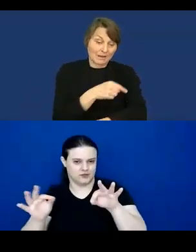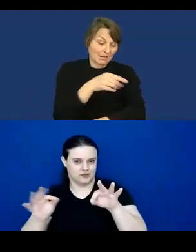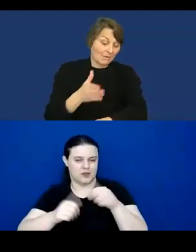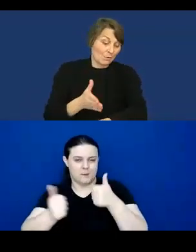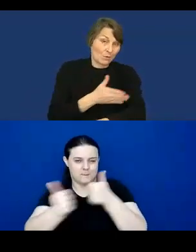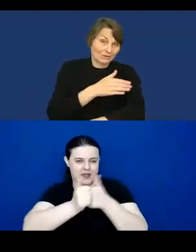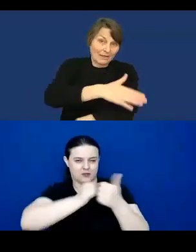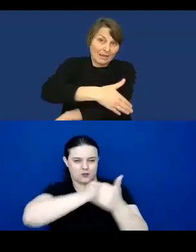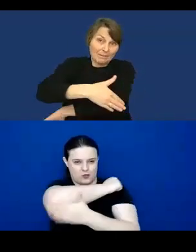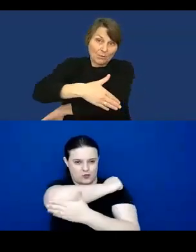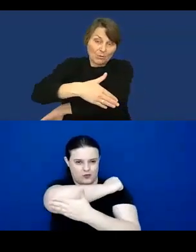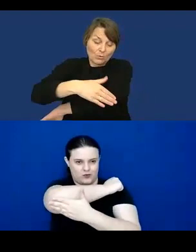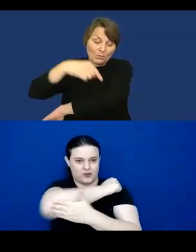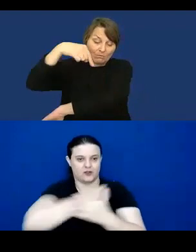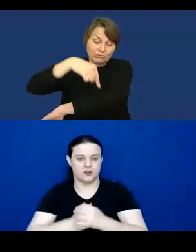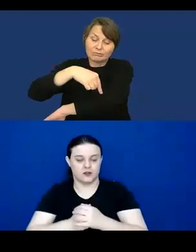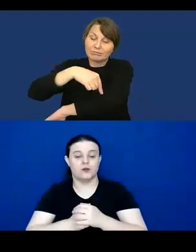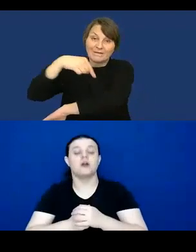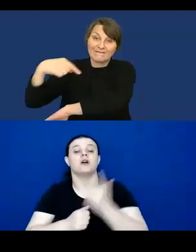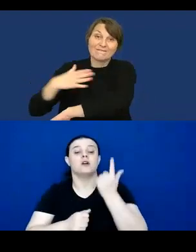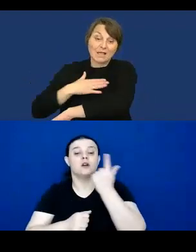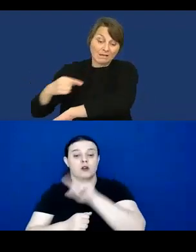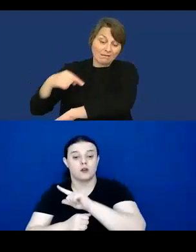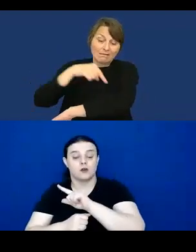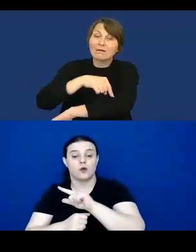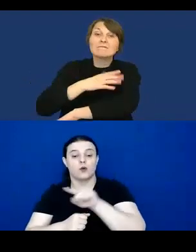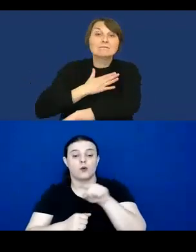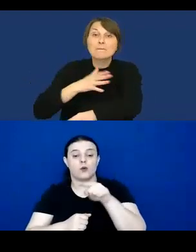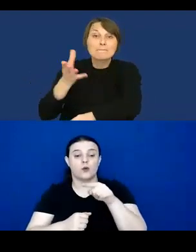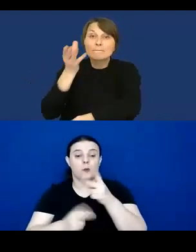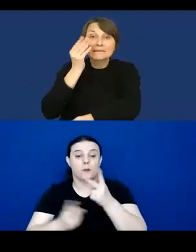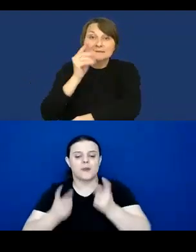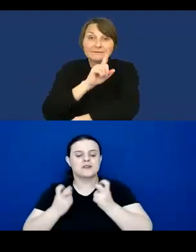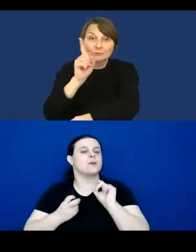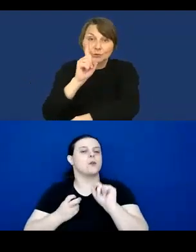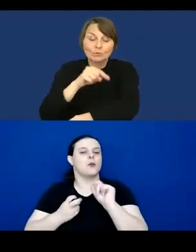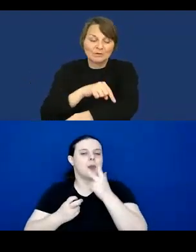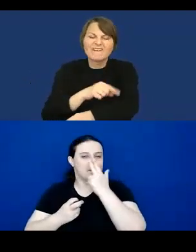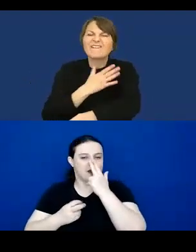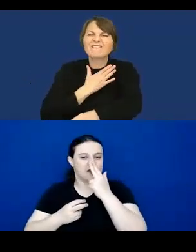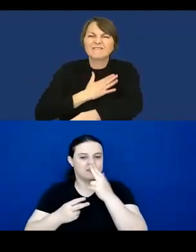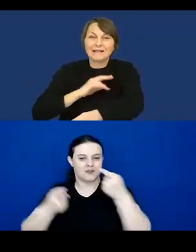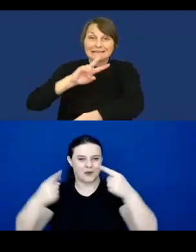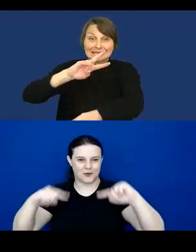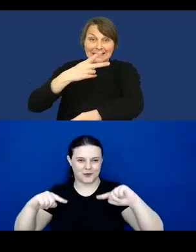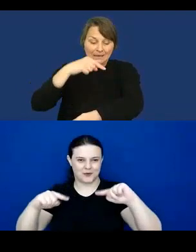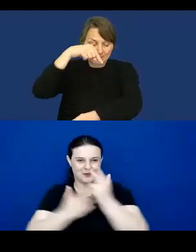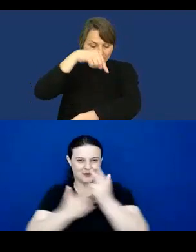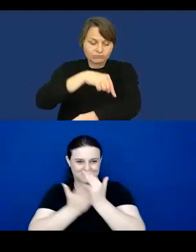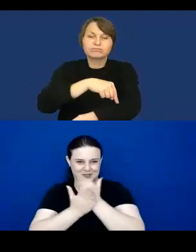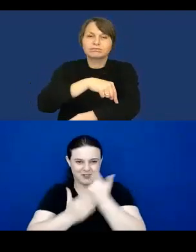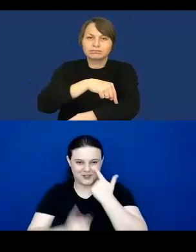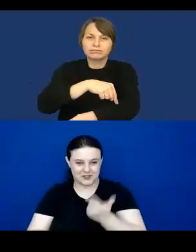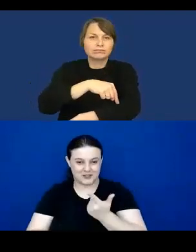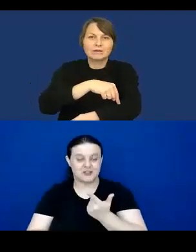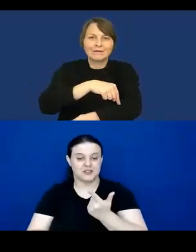then that's not what you actually perceive, but what you perceive is as if the second stimulation is somewhere